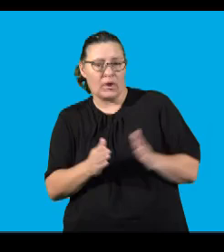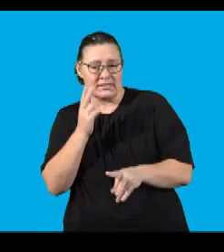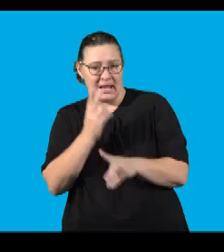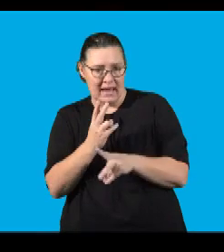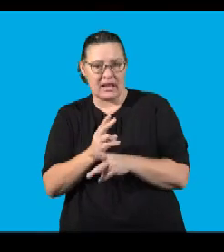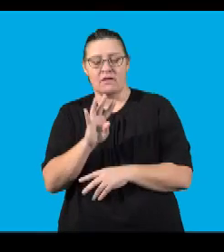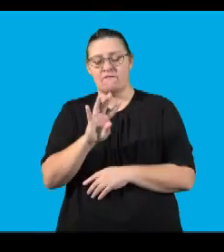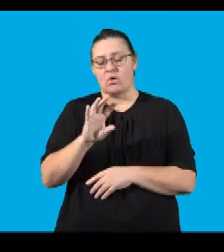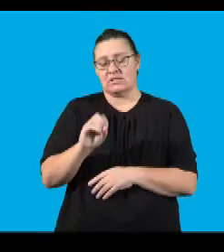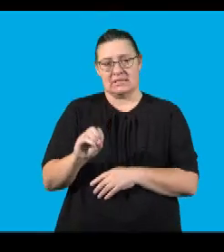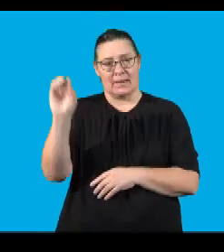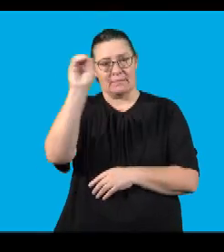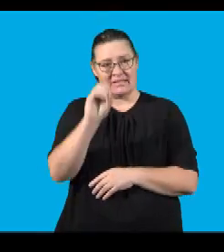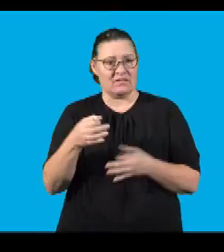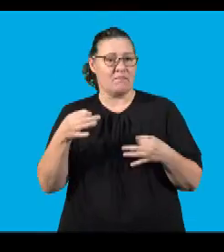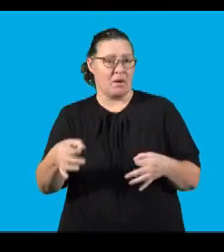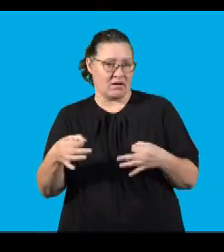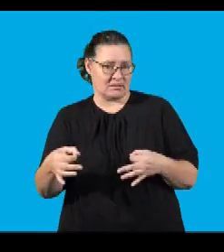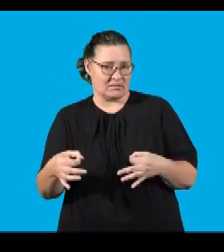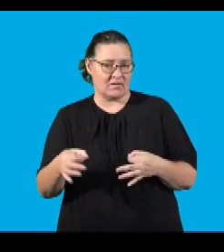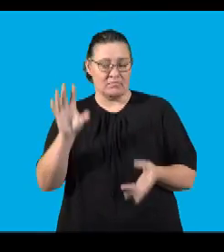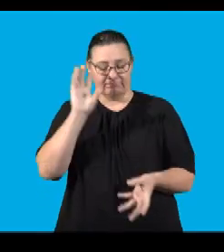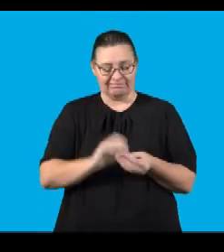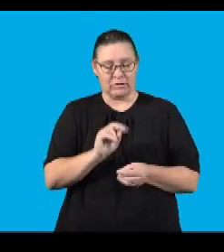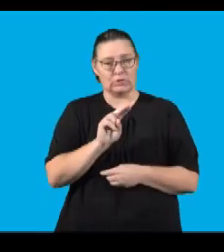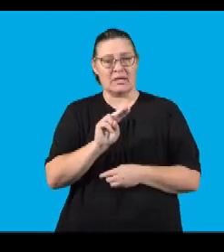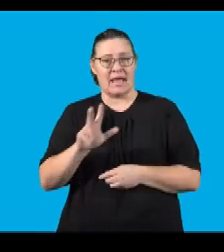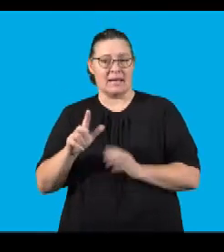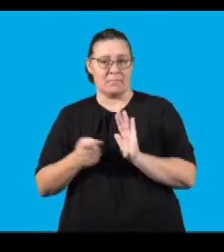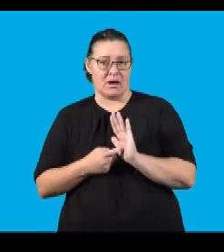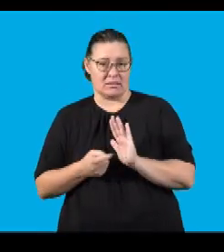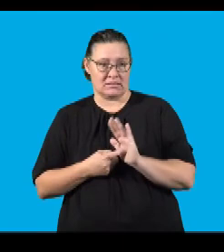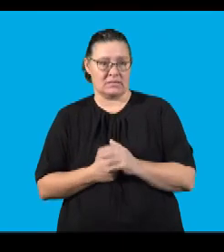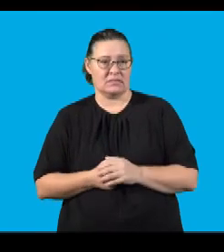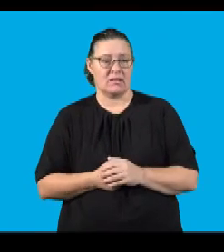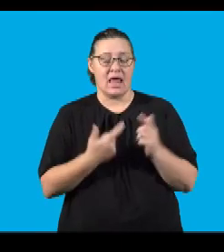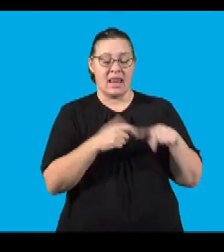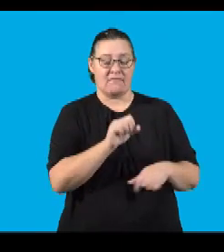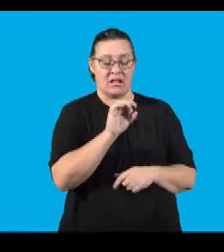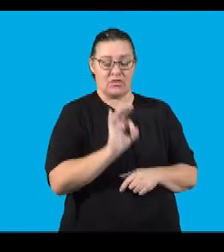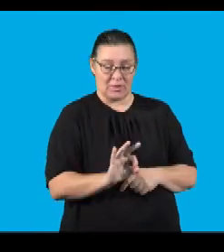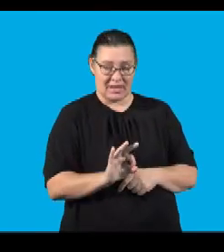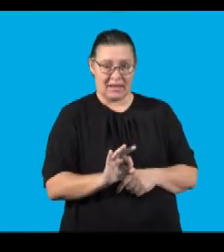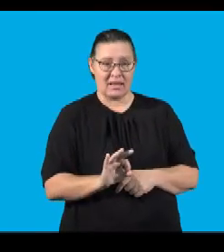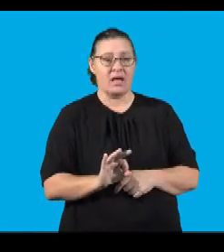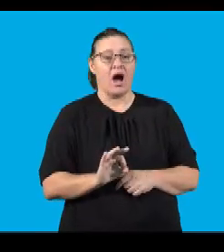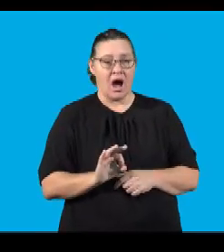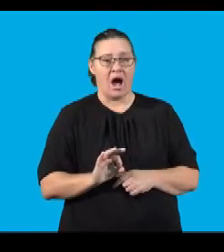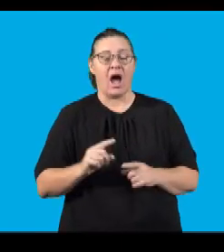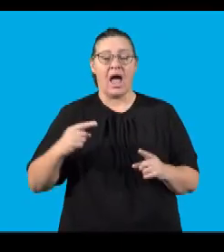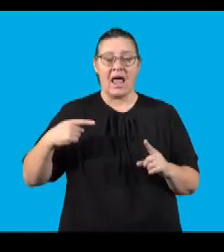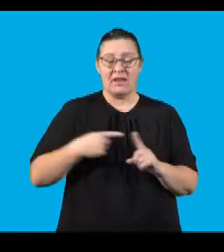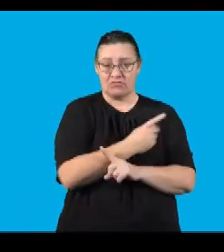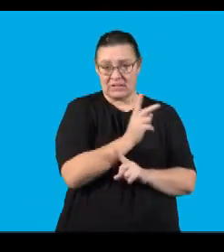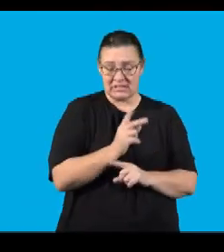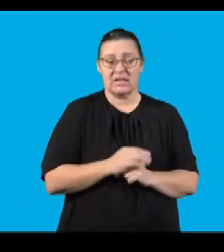consist 40 marks of 40% of this paper for a total of 28 marks. Level 3, inference,